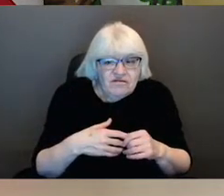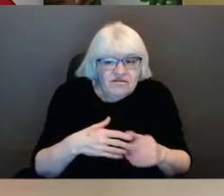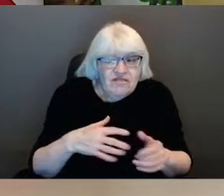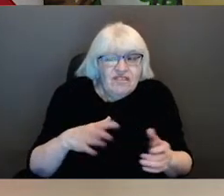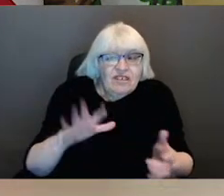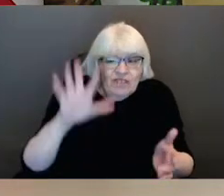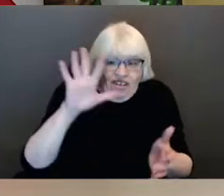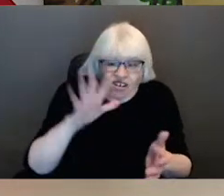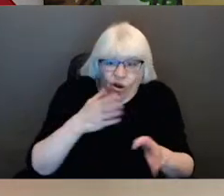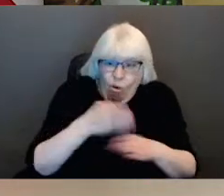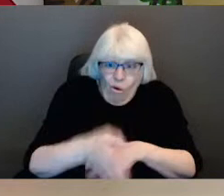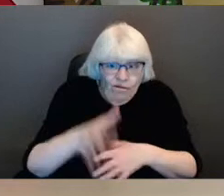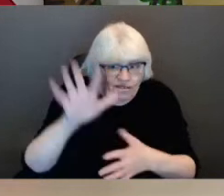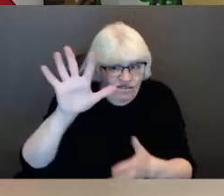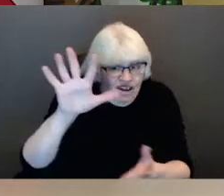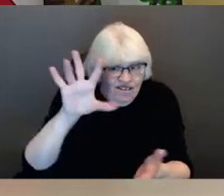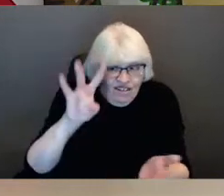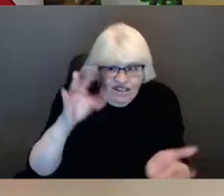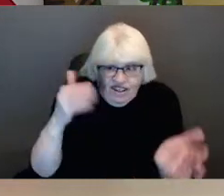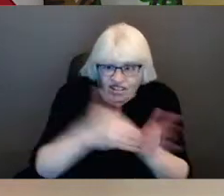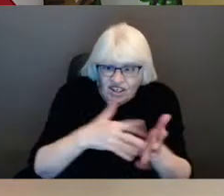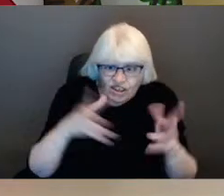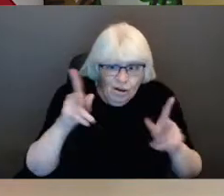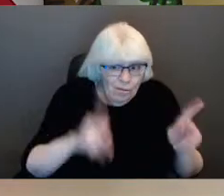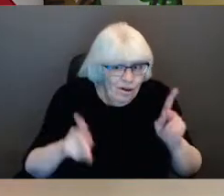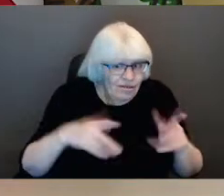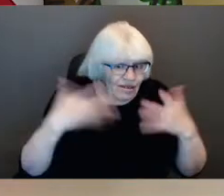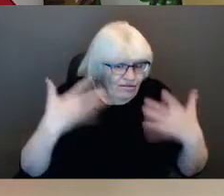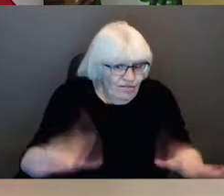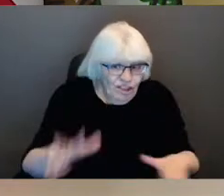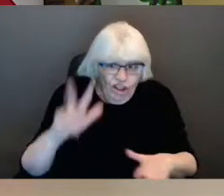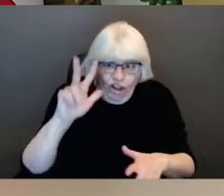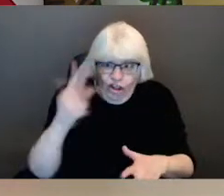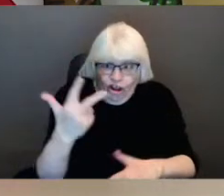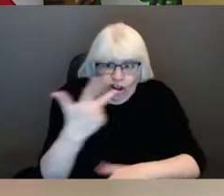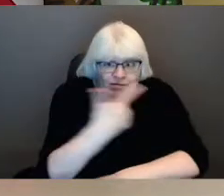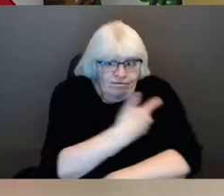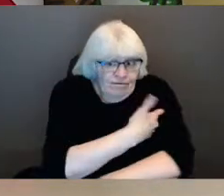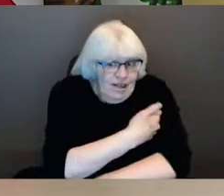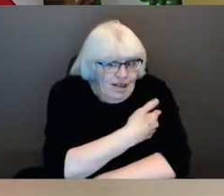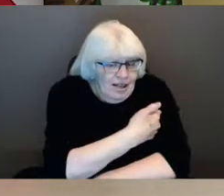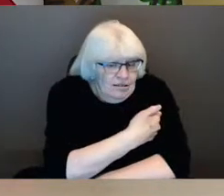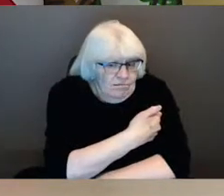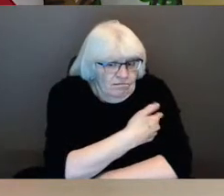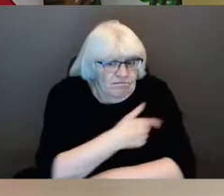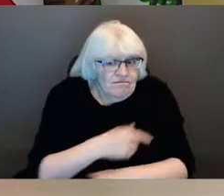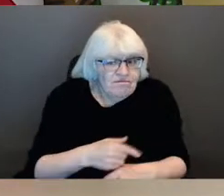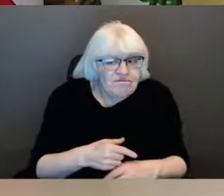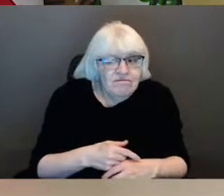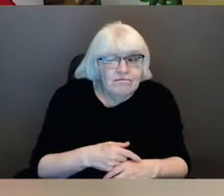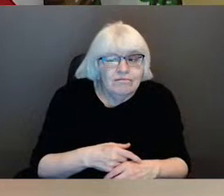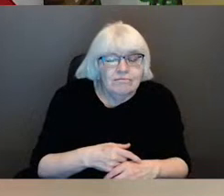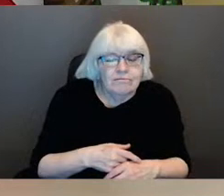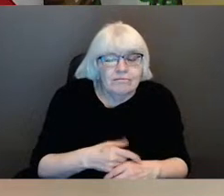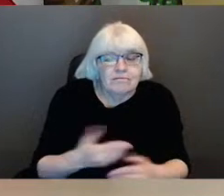boosters, just to give you a sense. And we have over, I think it's 86% of those